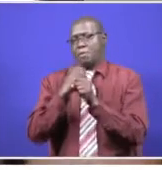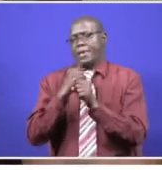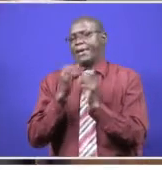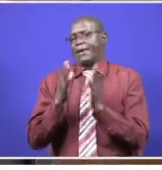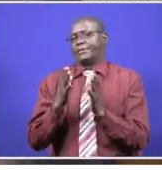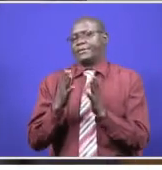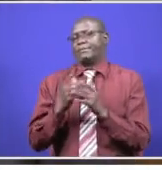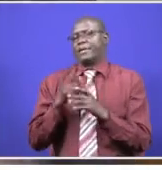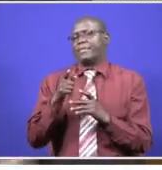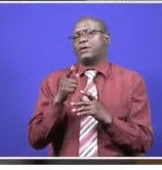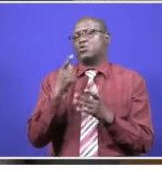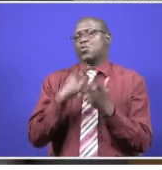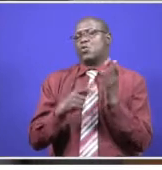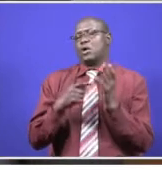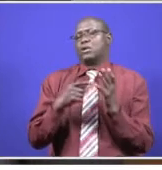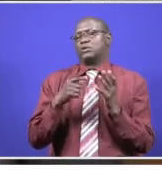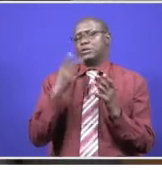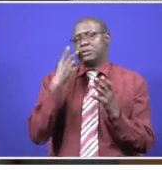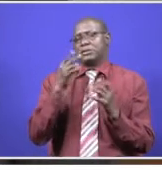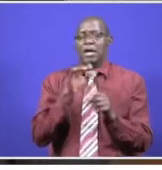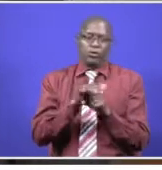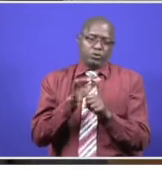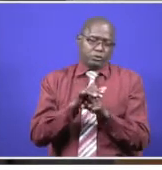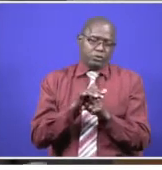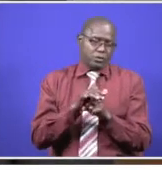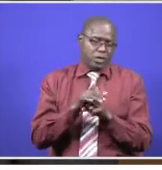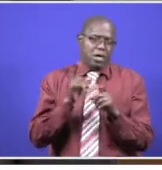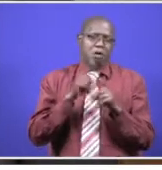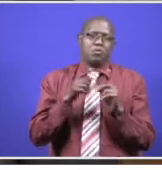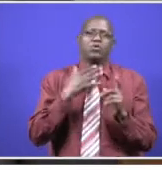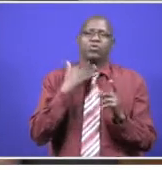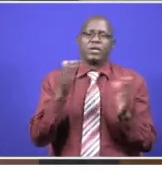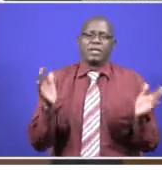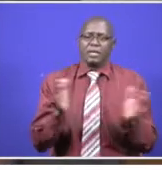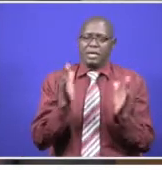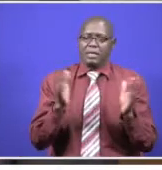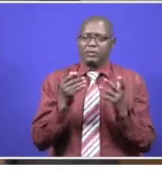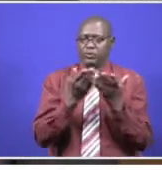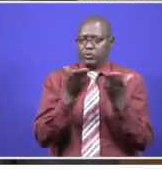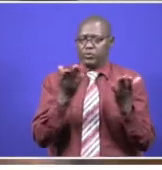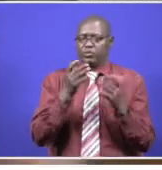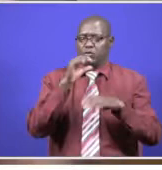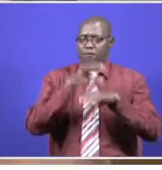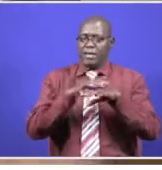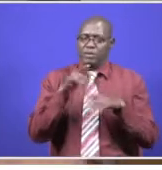and that's what we tend to see a lot of. But I would like to encourage you, when you find